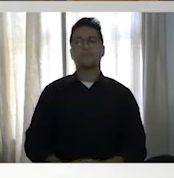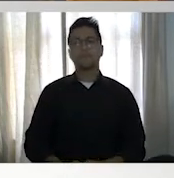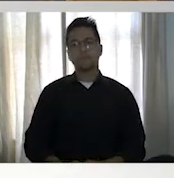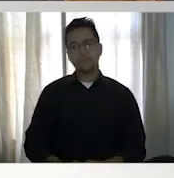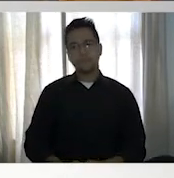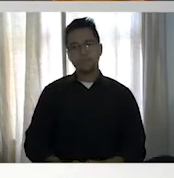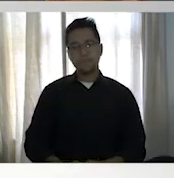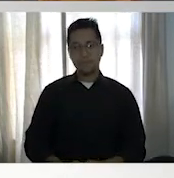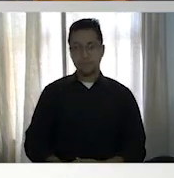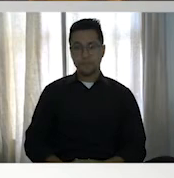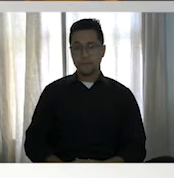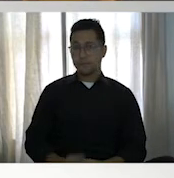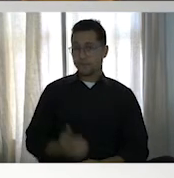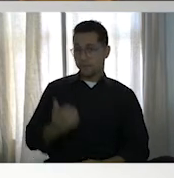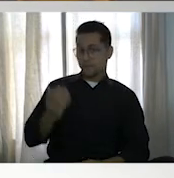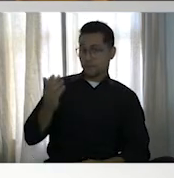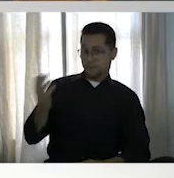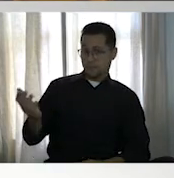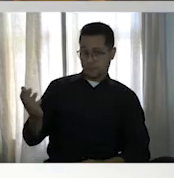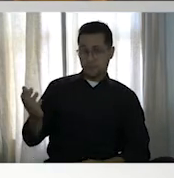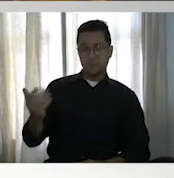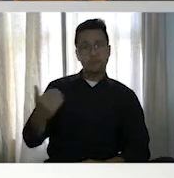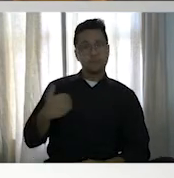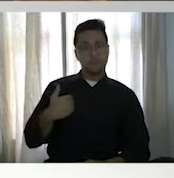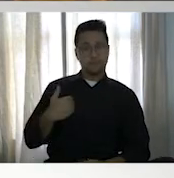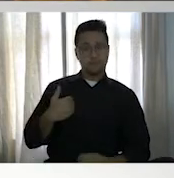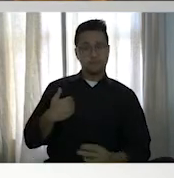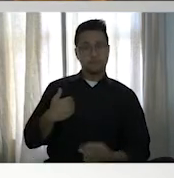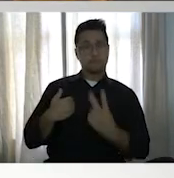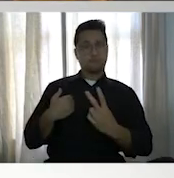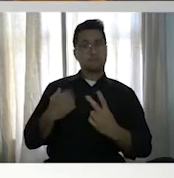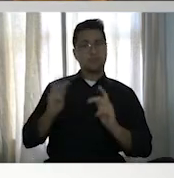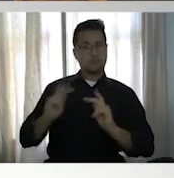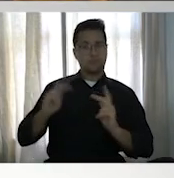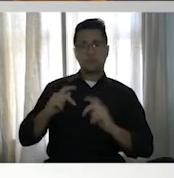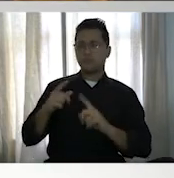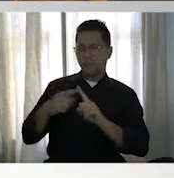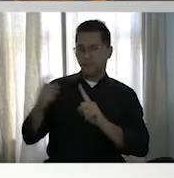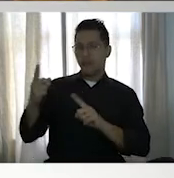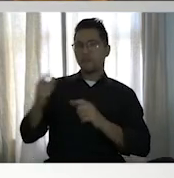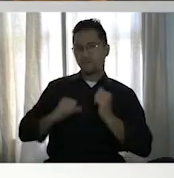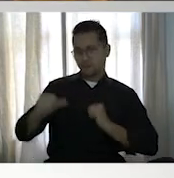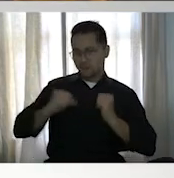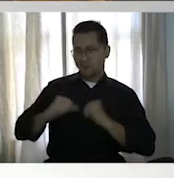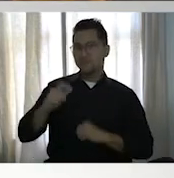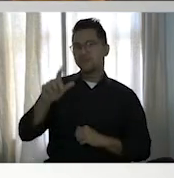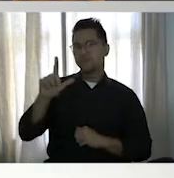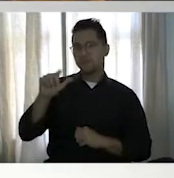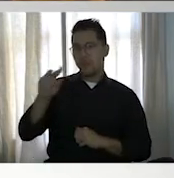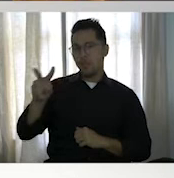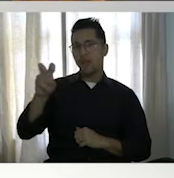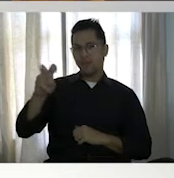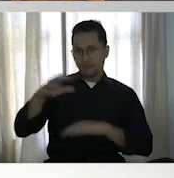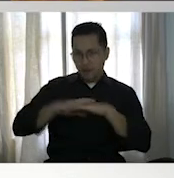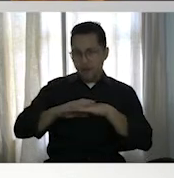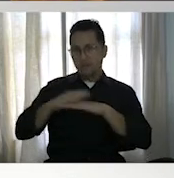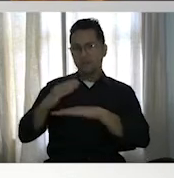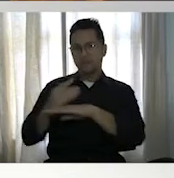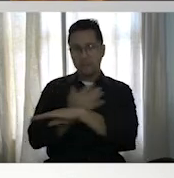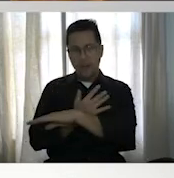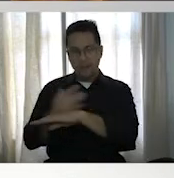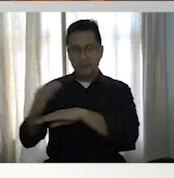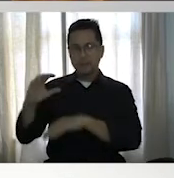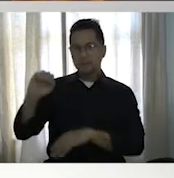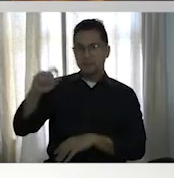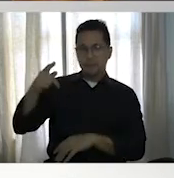So here we have two people. This is from Love on the Spectrum, and they're